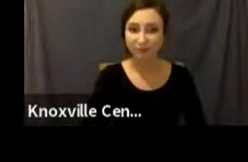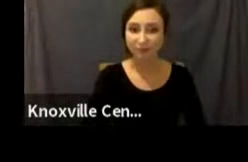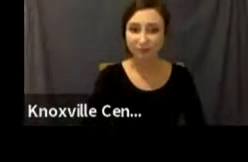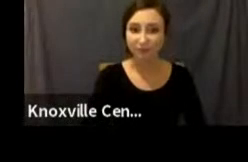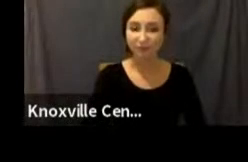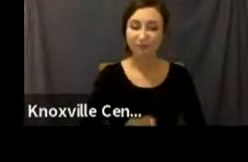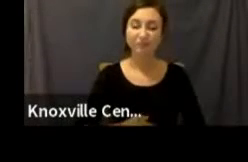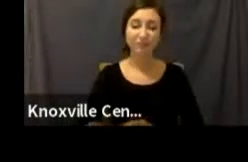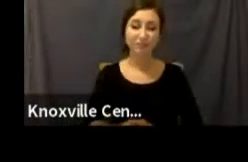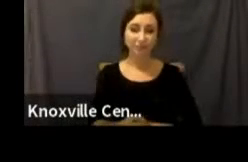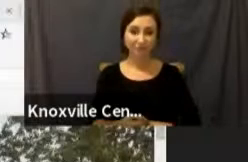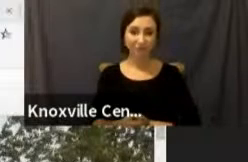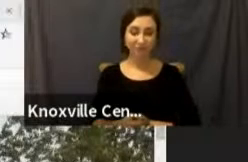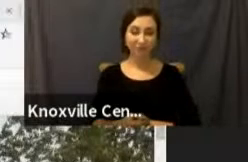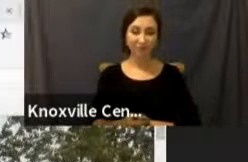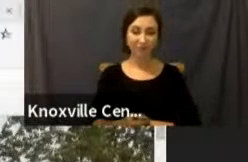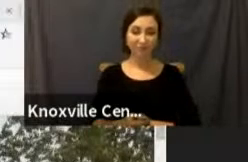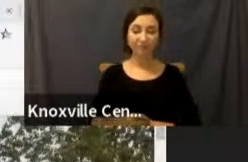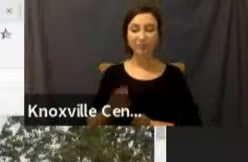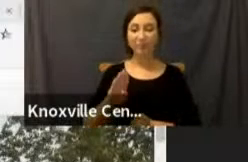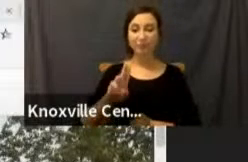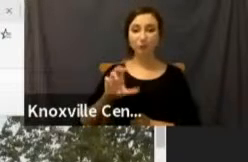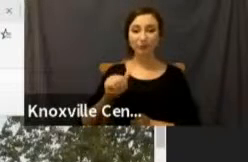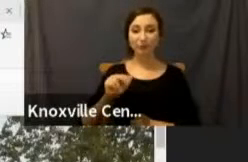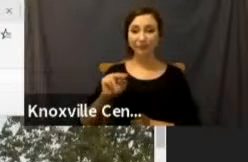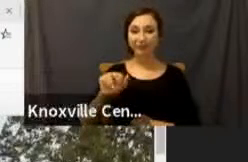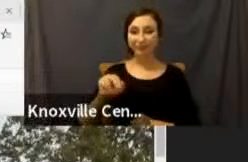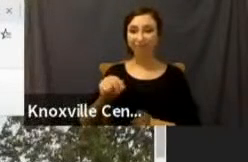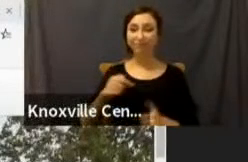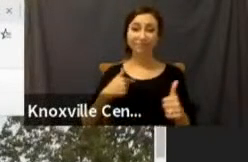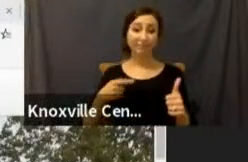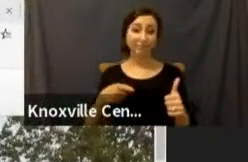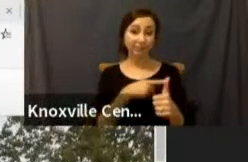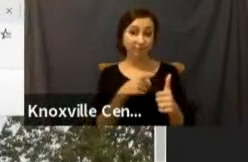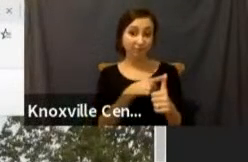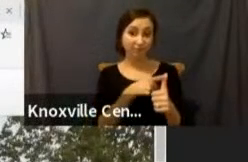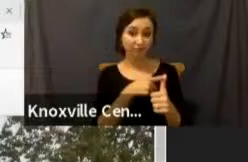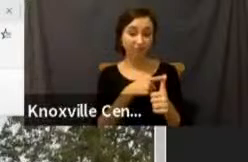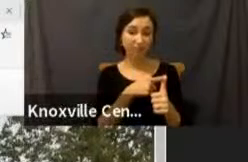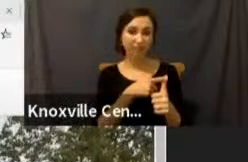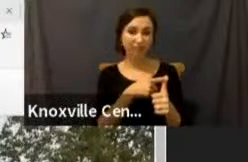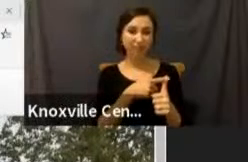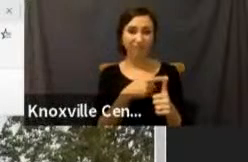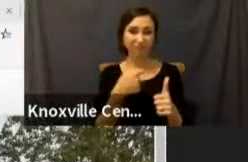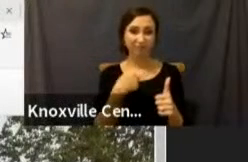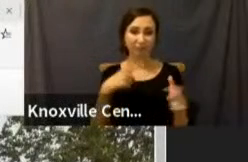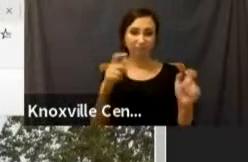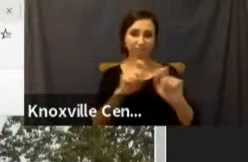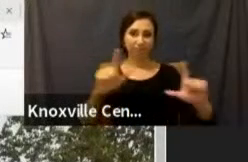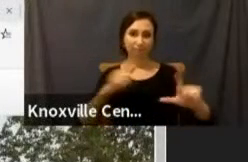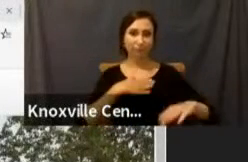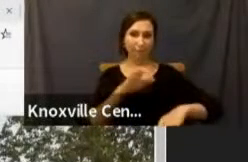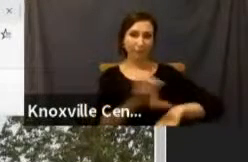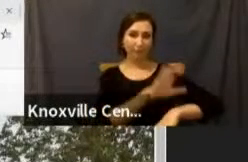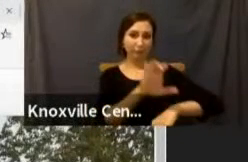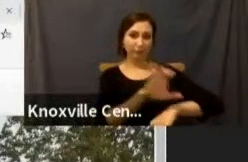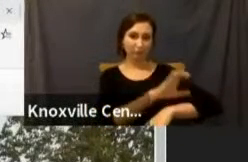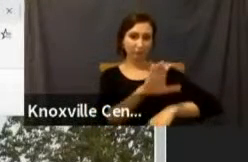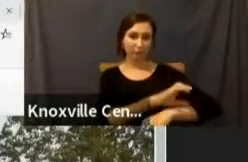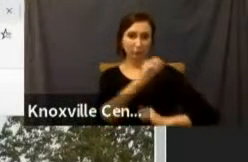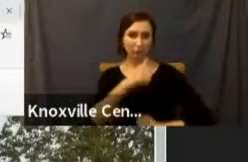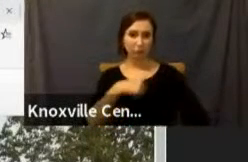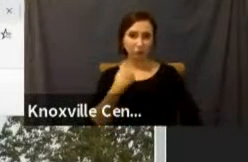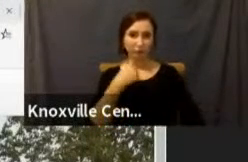So first I'll, I guess I'm having to pull this up on my computer, so I can't see